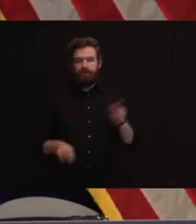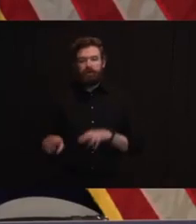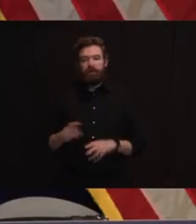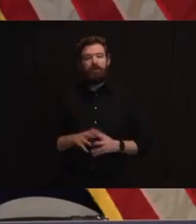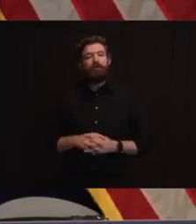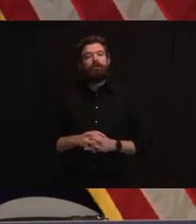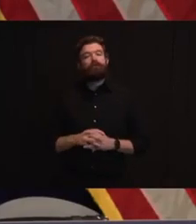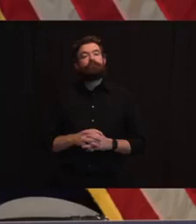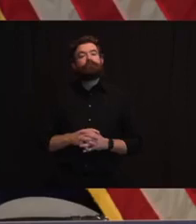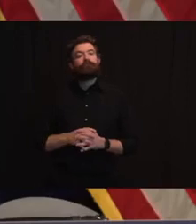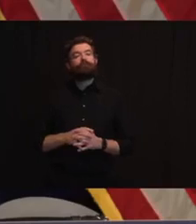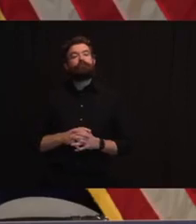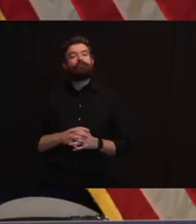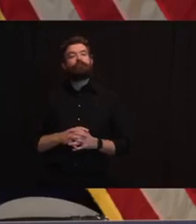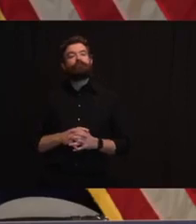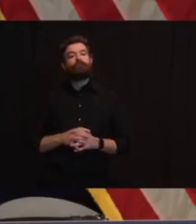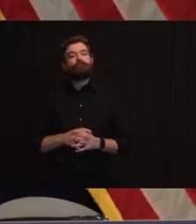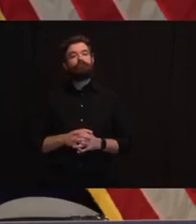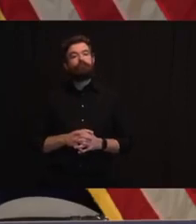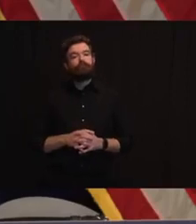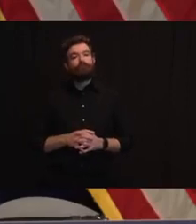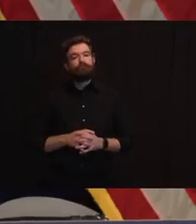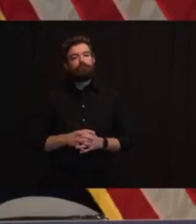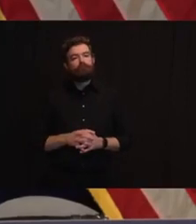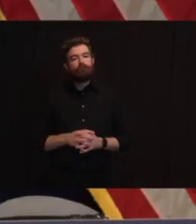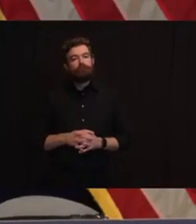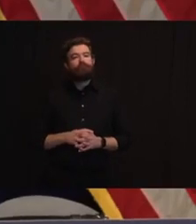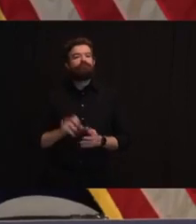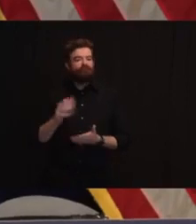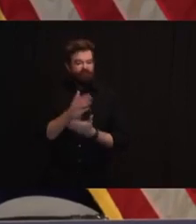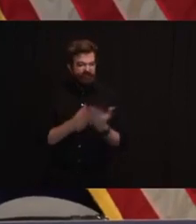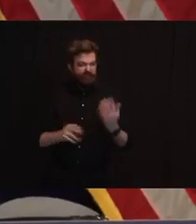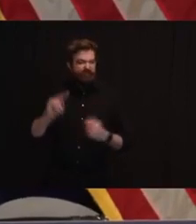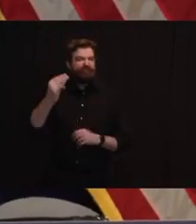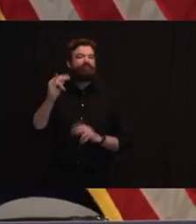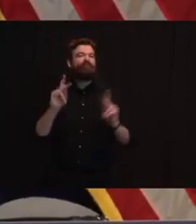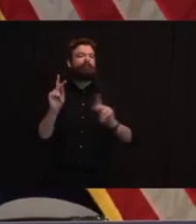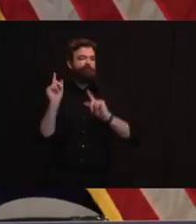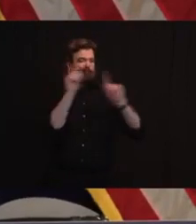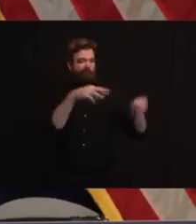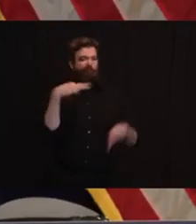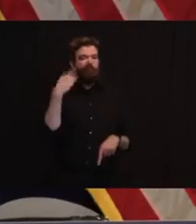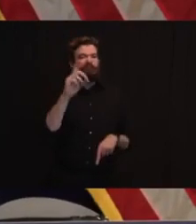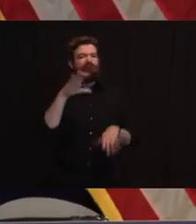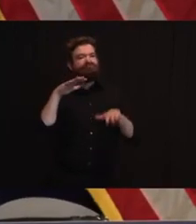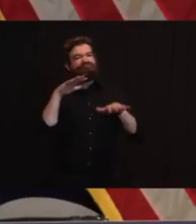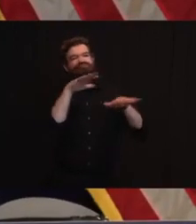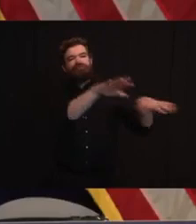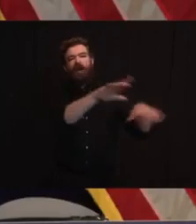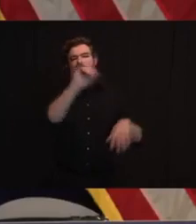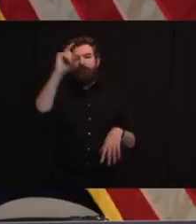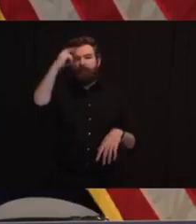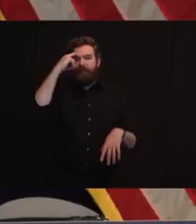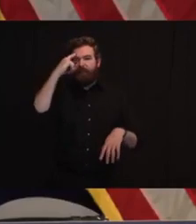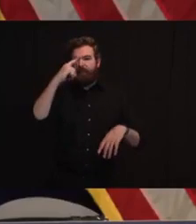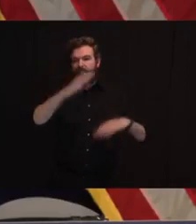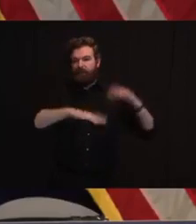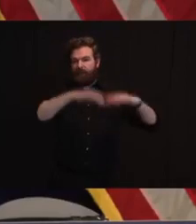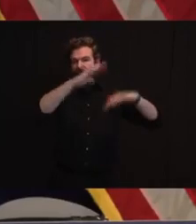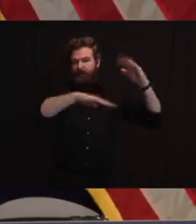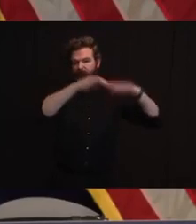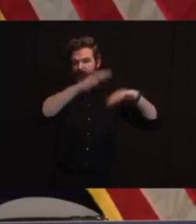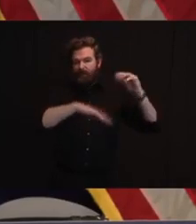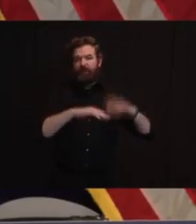to Washington's EMAC request, and we will have 53 troopers departing Monday morning to head down there